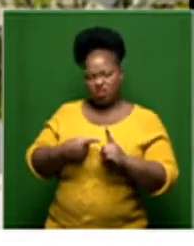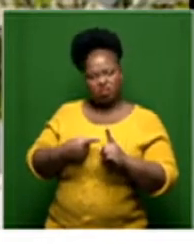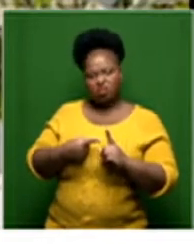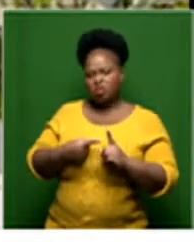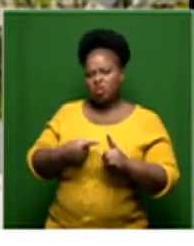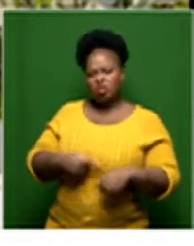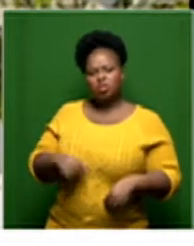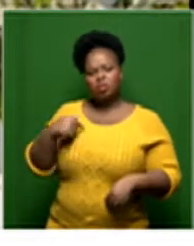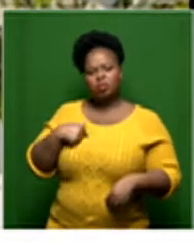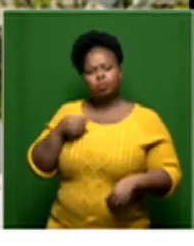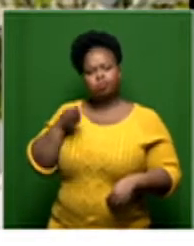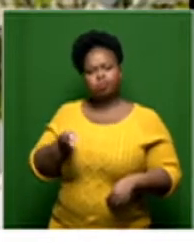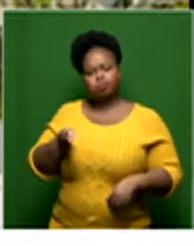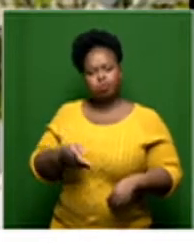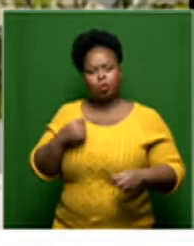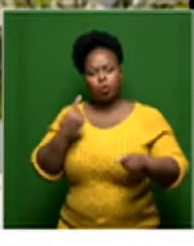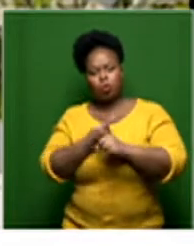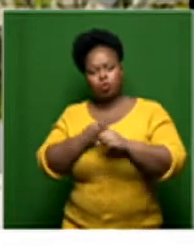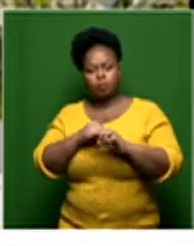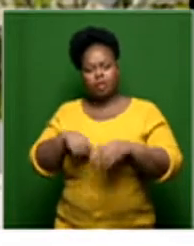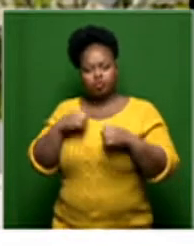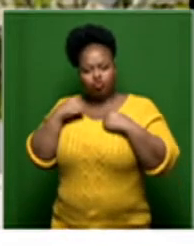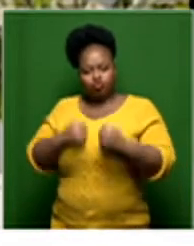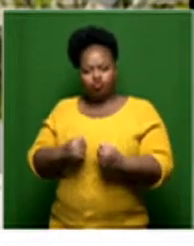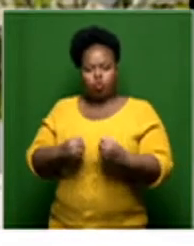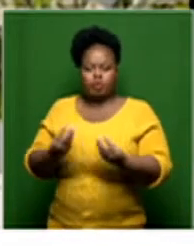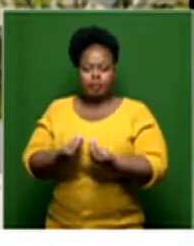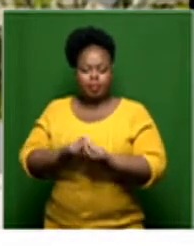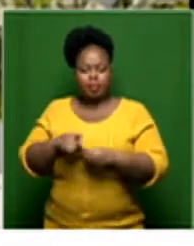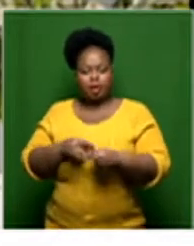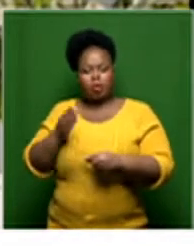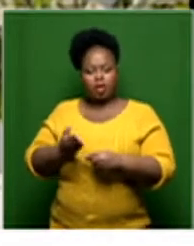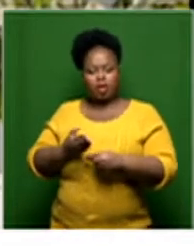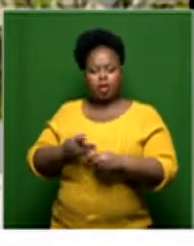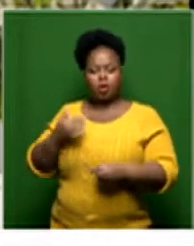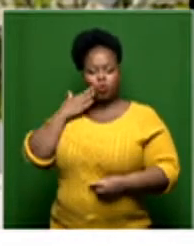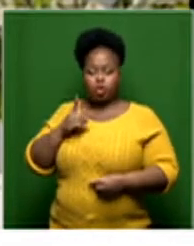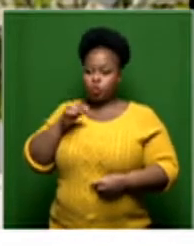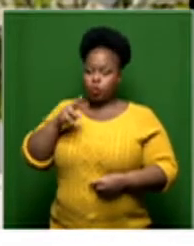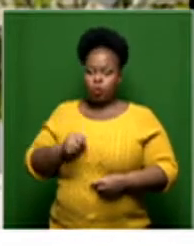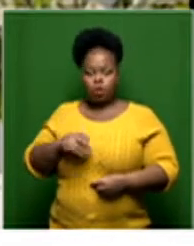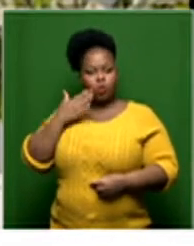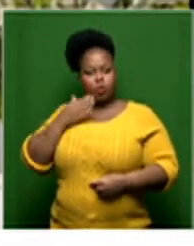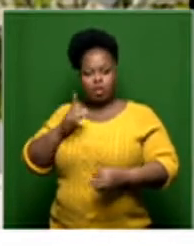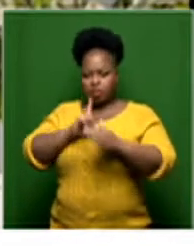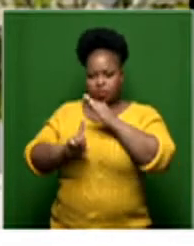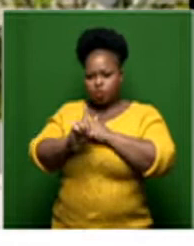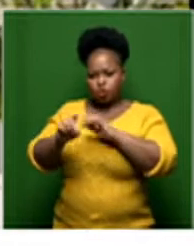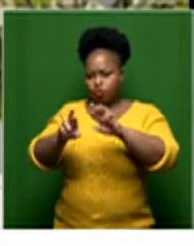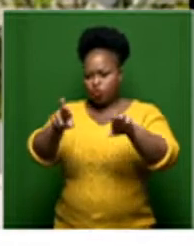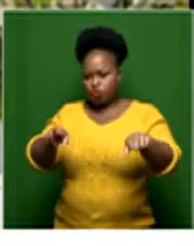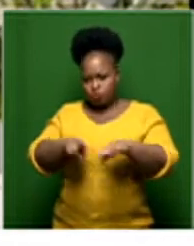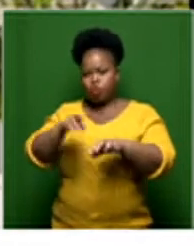invincible. She was a tour de force. She had a strength about her. There was a presence with Dawn. When she entered a room,